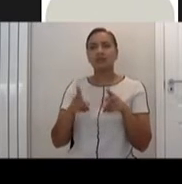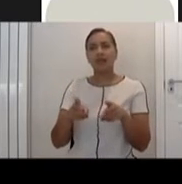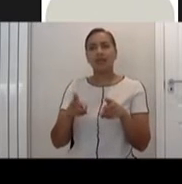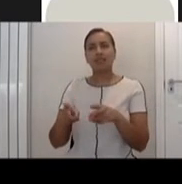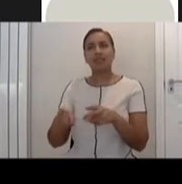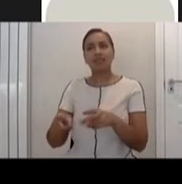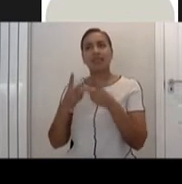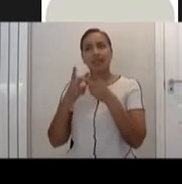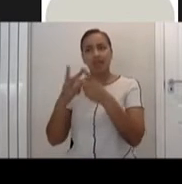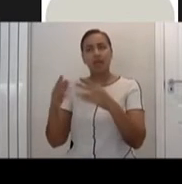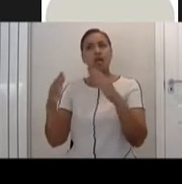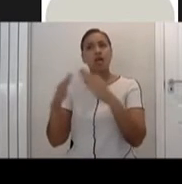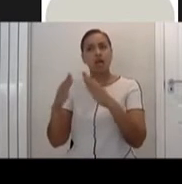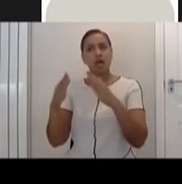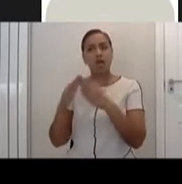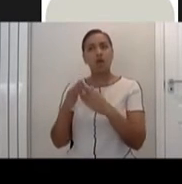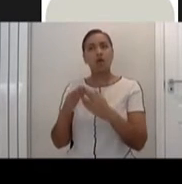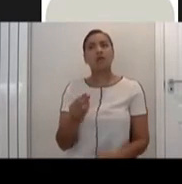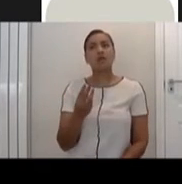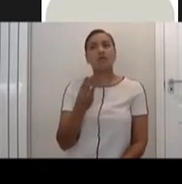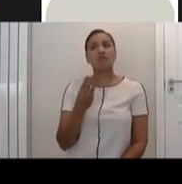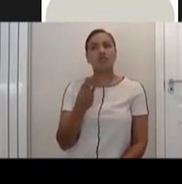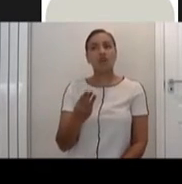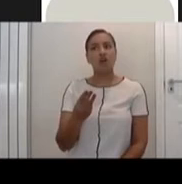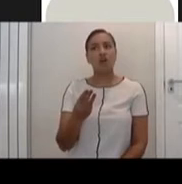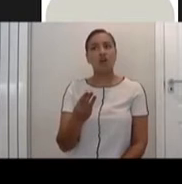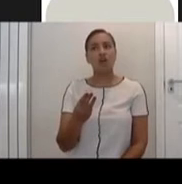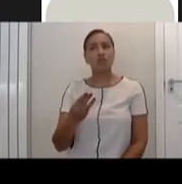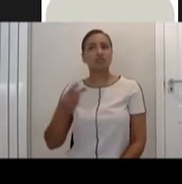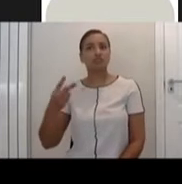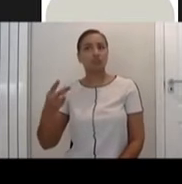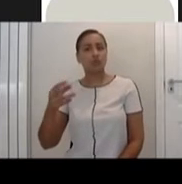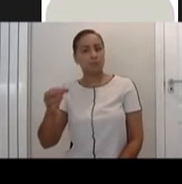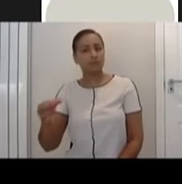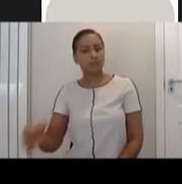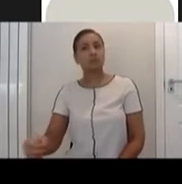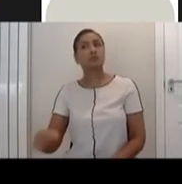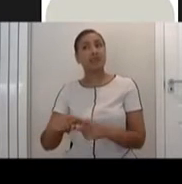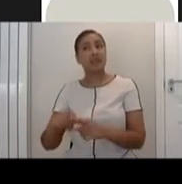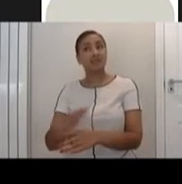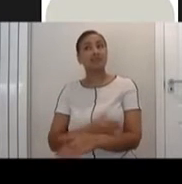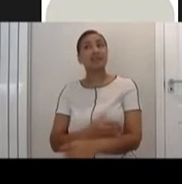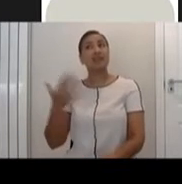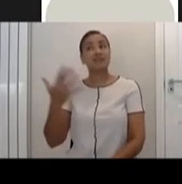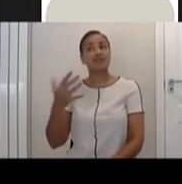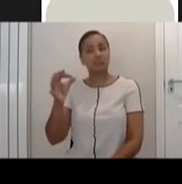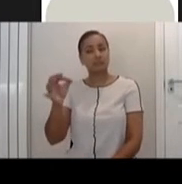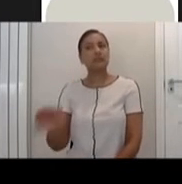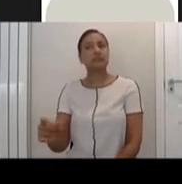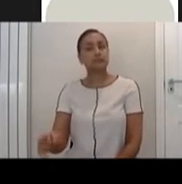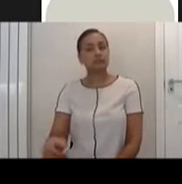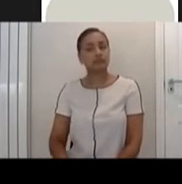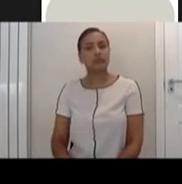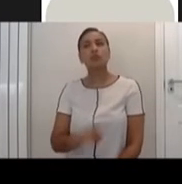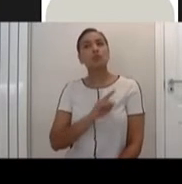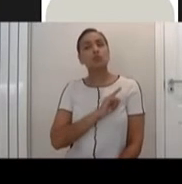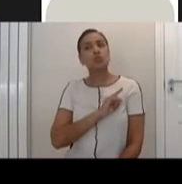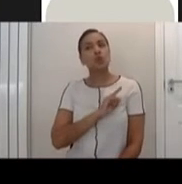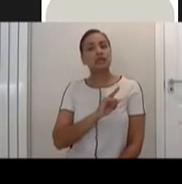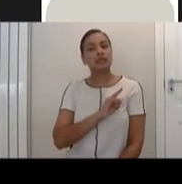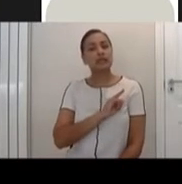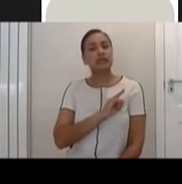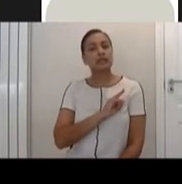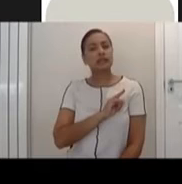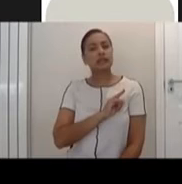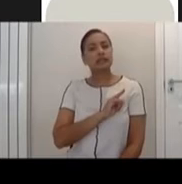homes is between sort of 38 and 42%. In Enfield, it was actually 50%. The reason for that is we